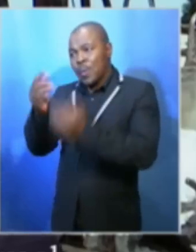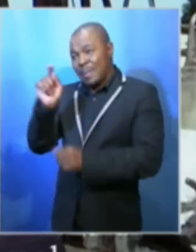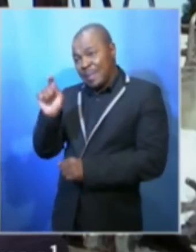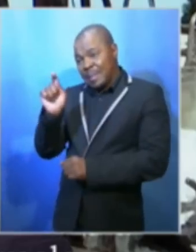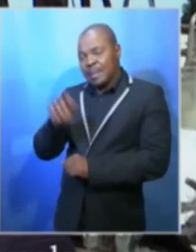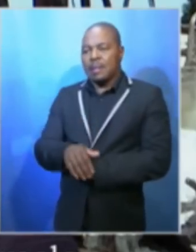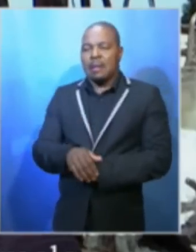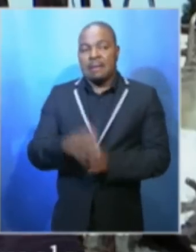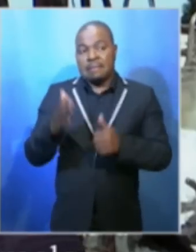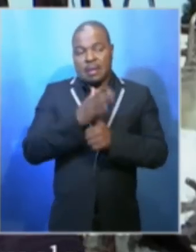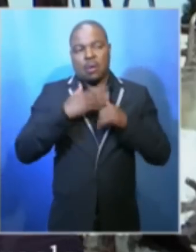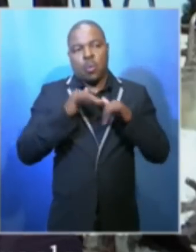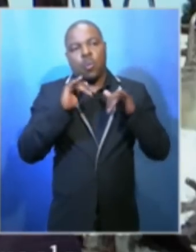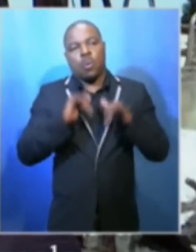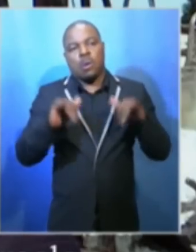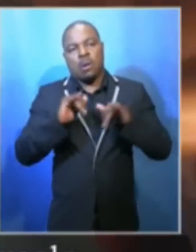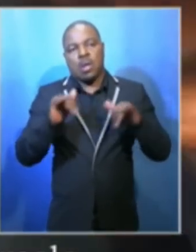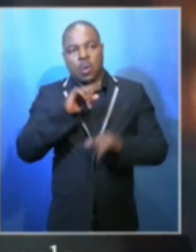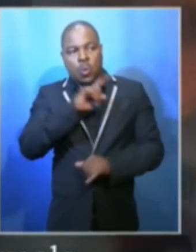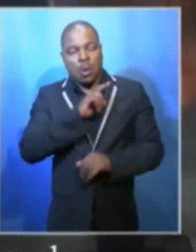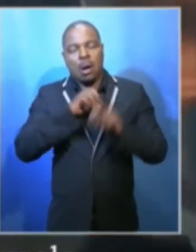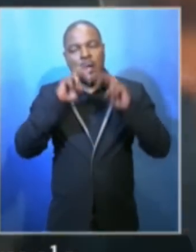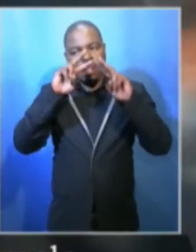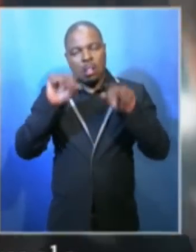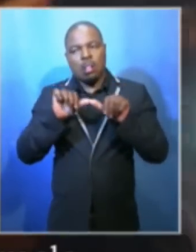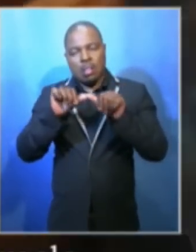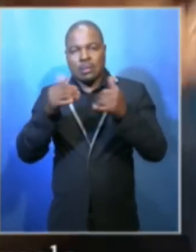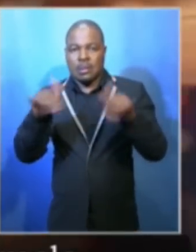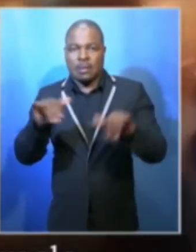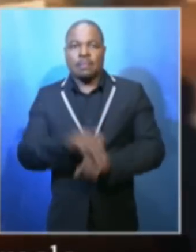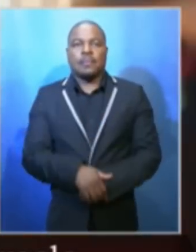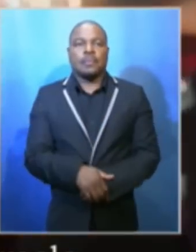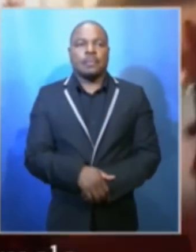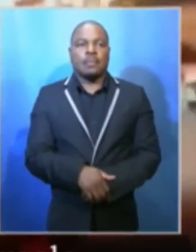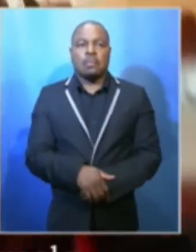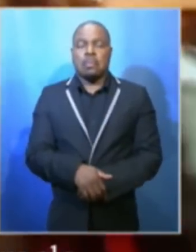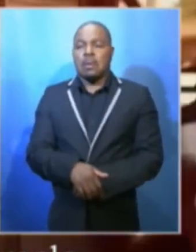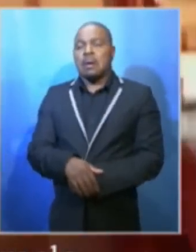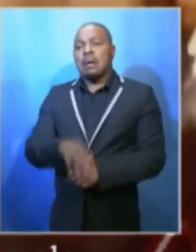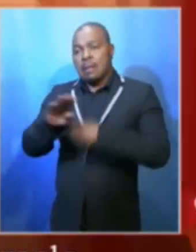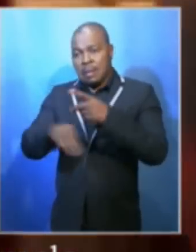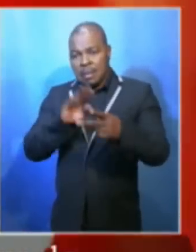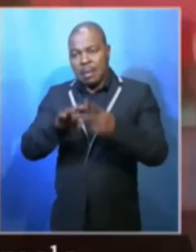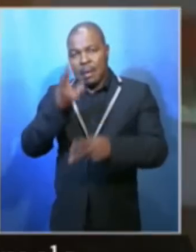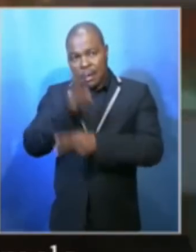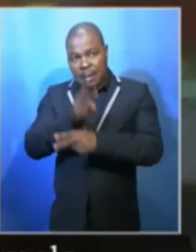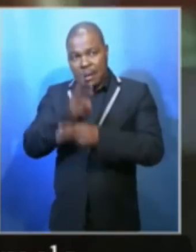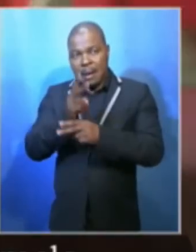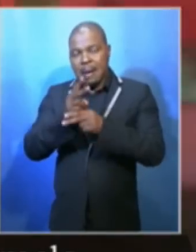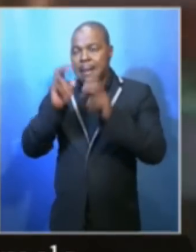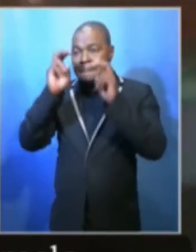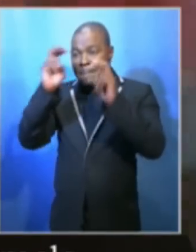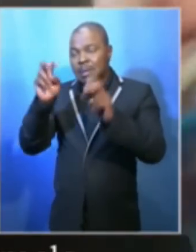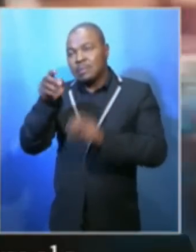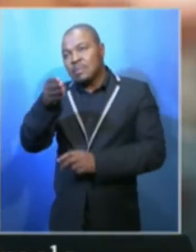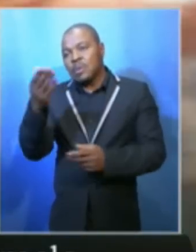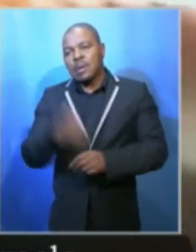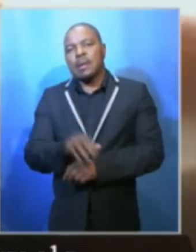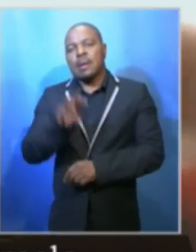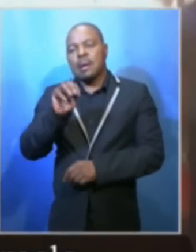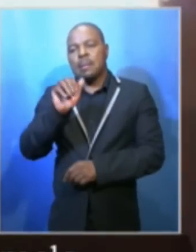it's still early days in terms of those investigations. Ditlhaselo tseo di ne di a tsweletswa kwa maemelong a dibese a akaretsang Maphotlha le Thabana